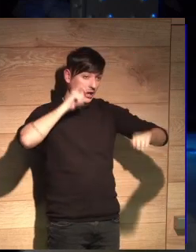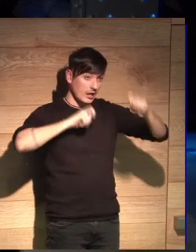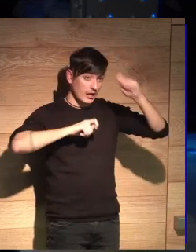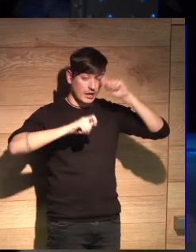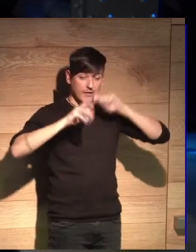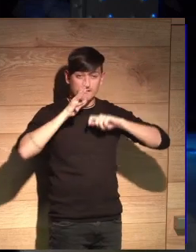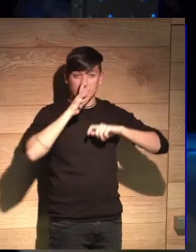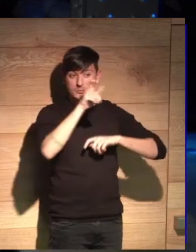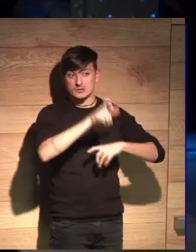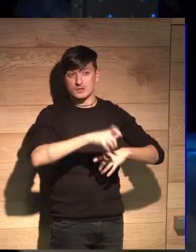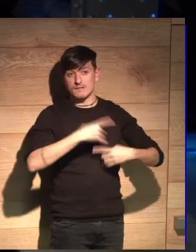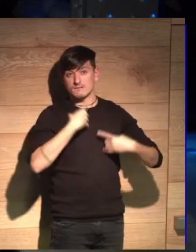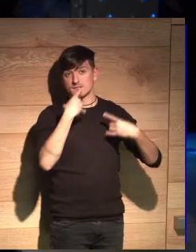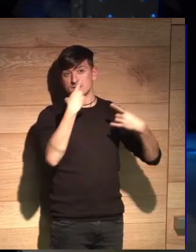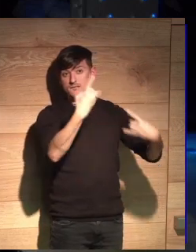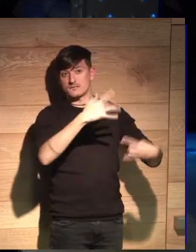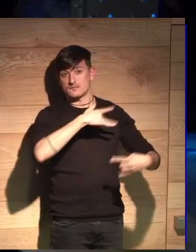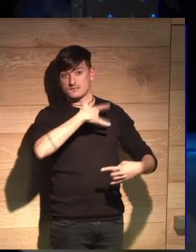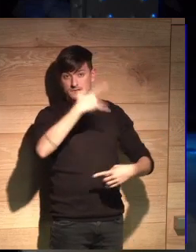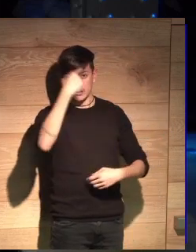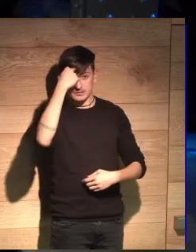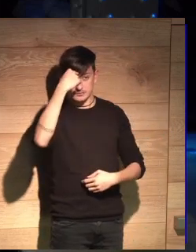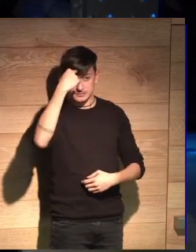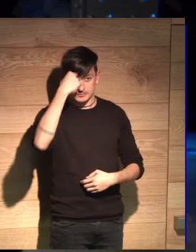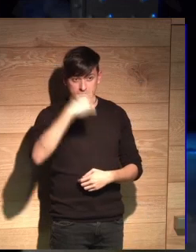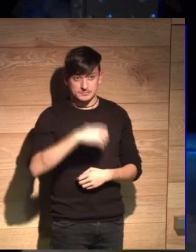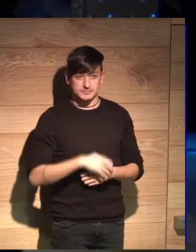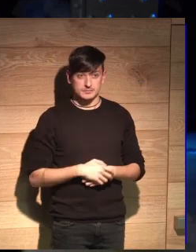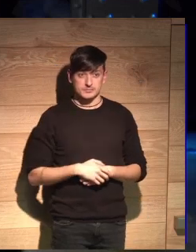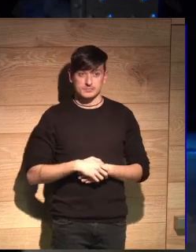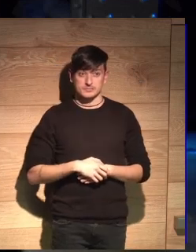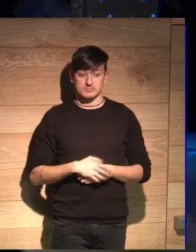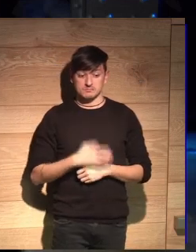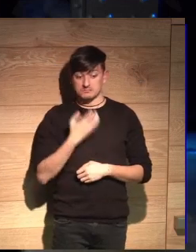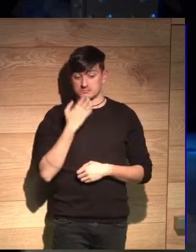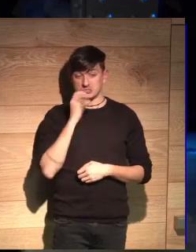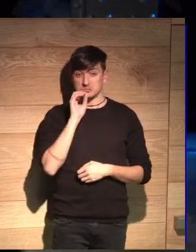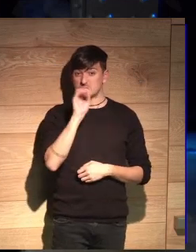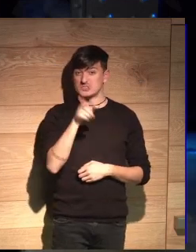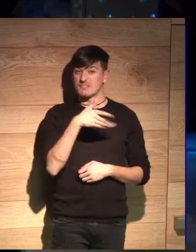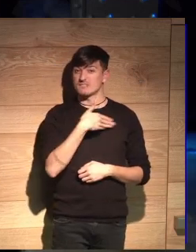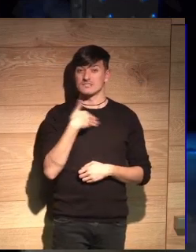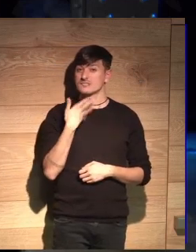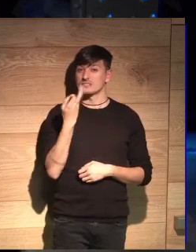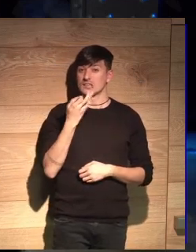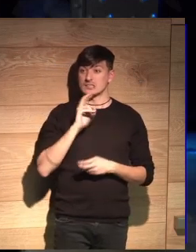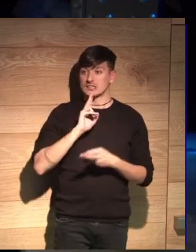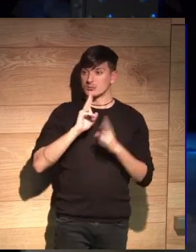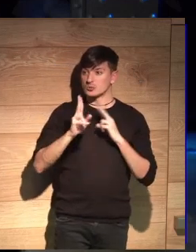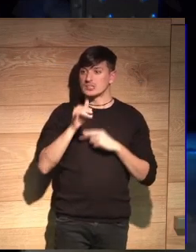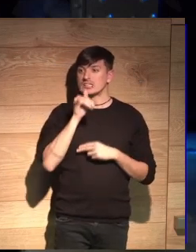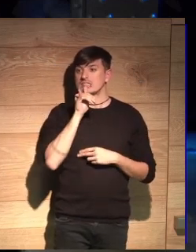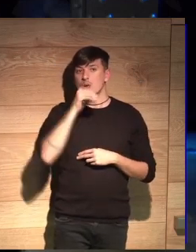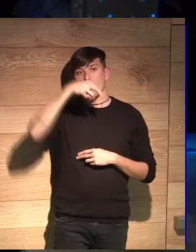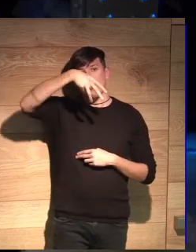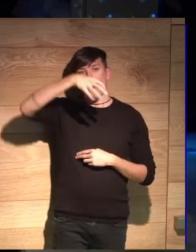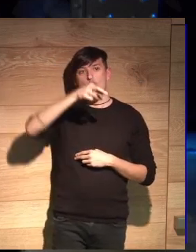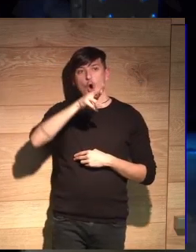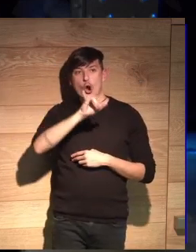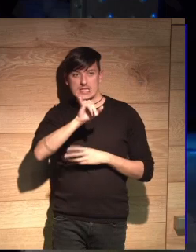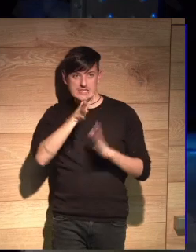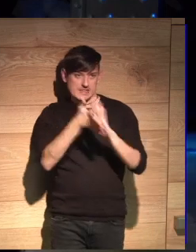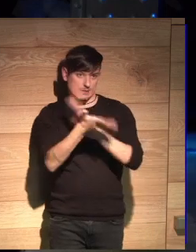crying because of his loved one, Tithonus, who eats that, according to the old belief. And when he asks, what